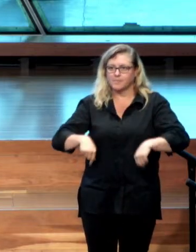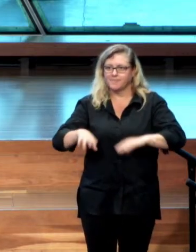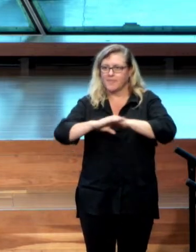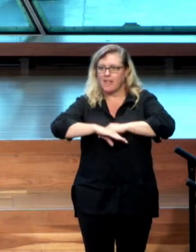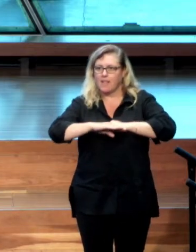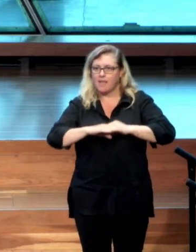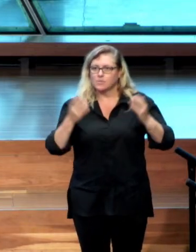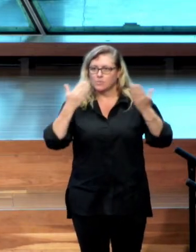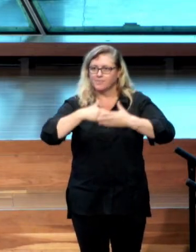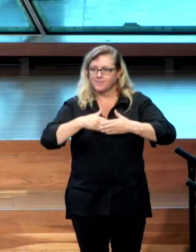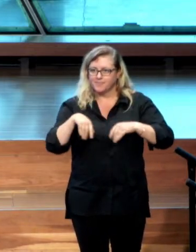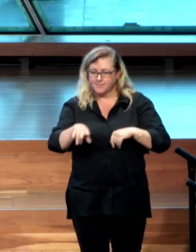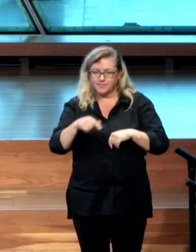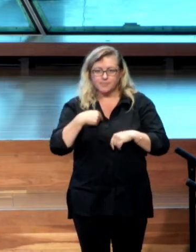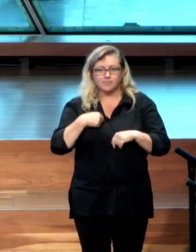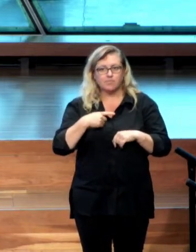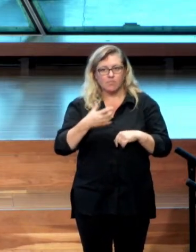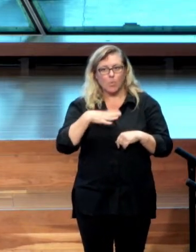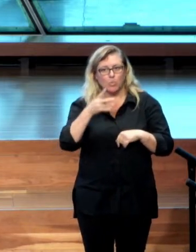like to acknowledge all First